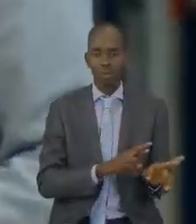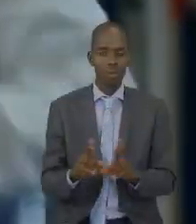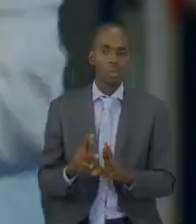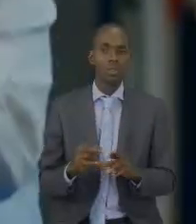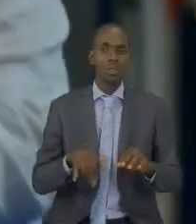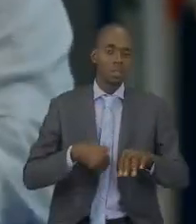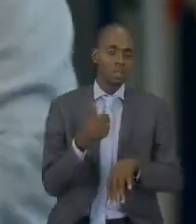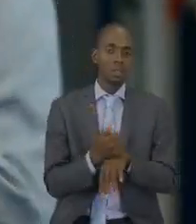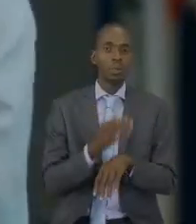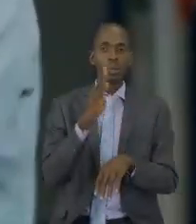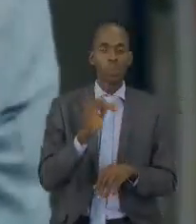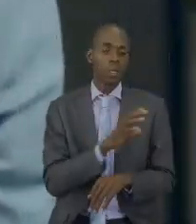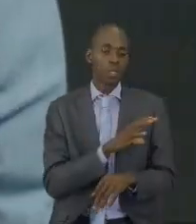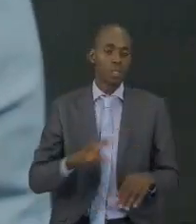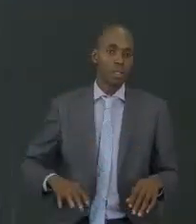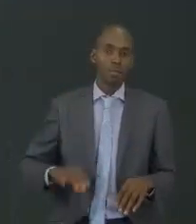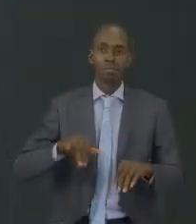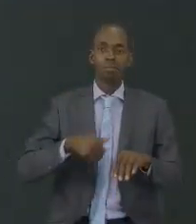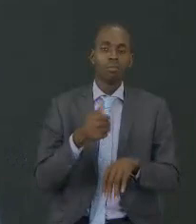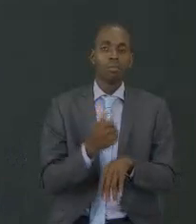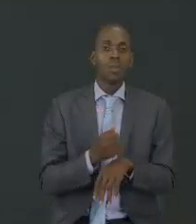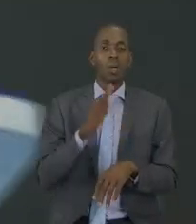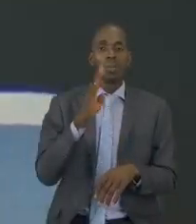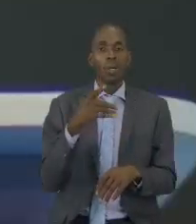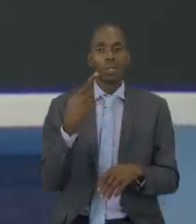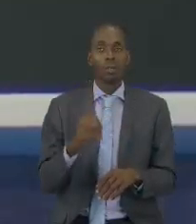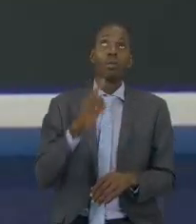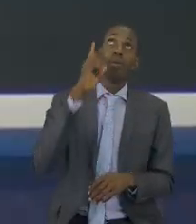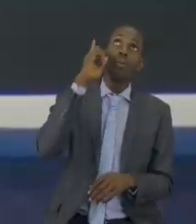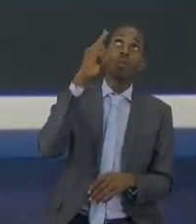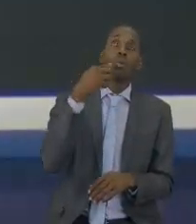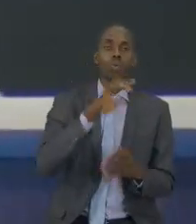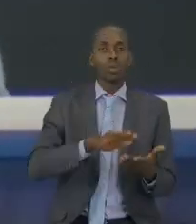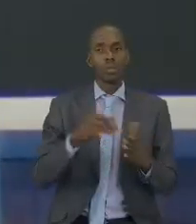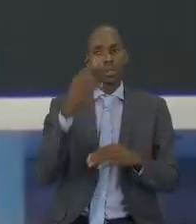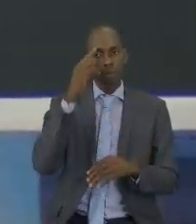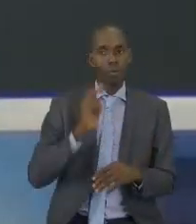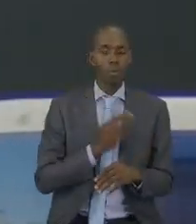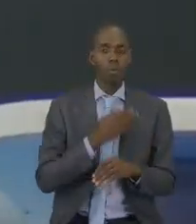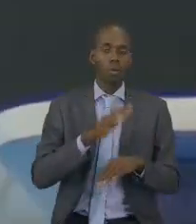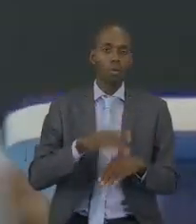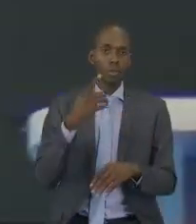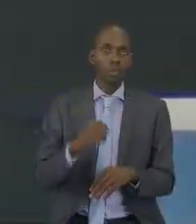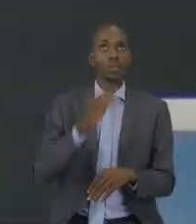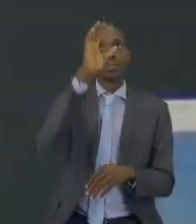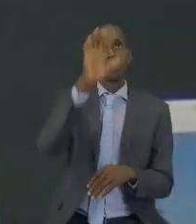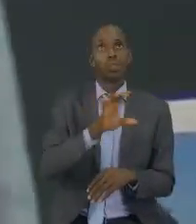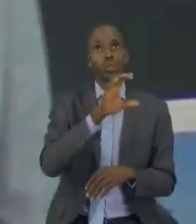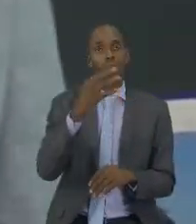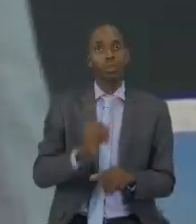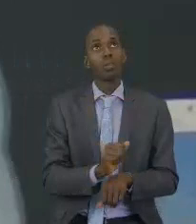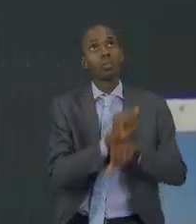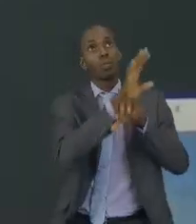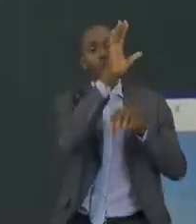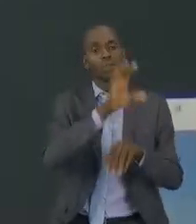Christ, settled by the one who died for us on the cross of Calvary. That's why it